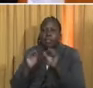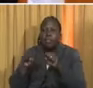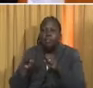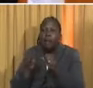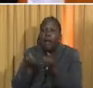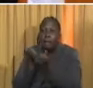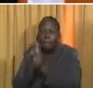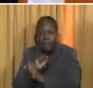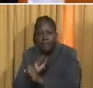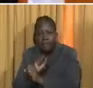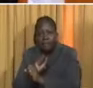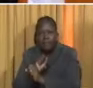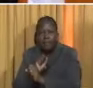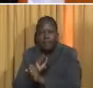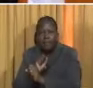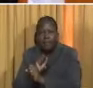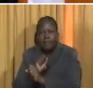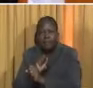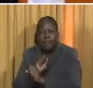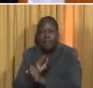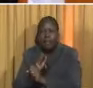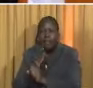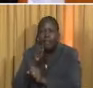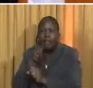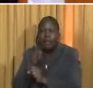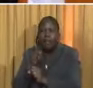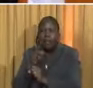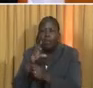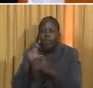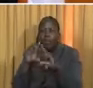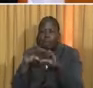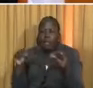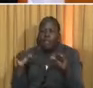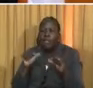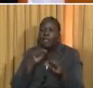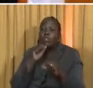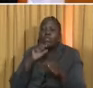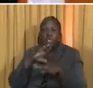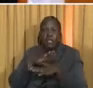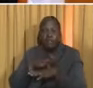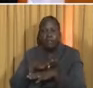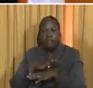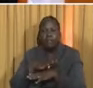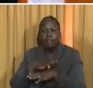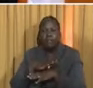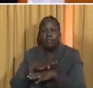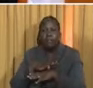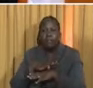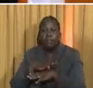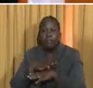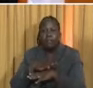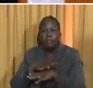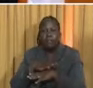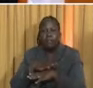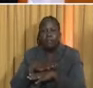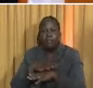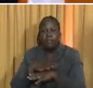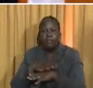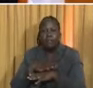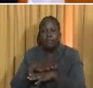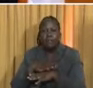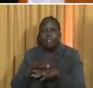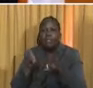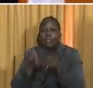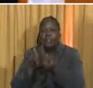amendment. That would have been sufficient to conclude this ground. I cannot agree